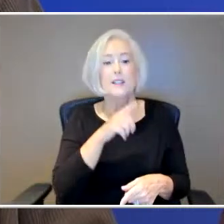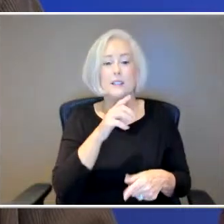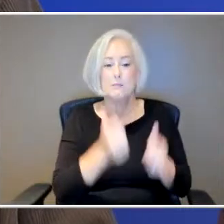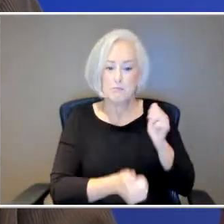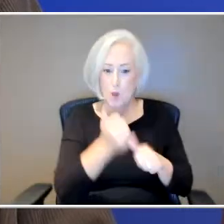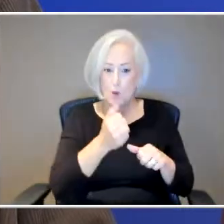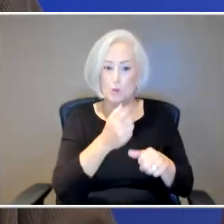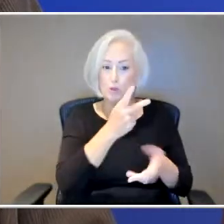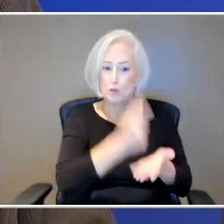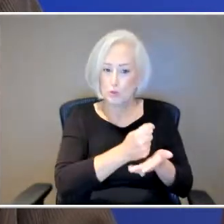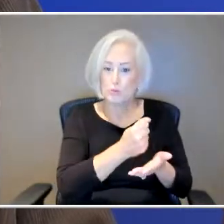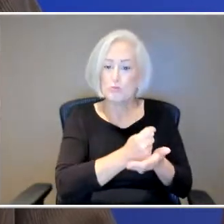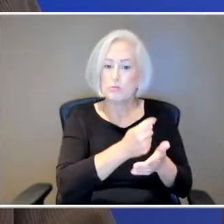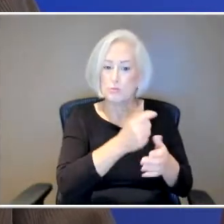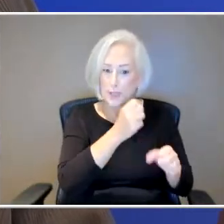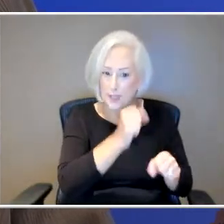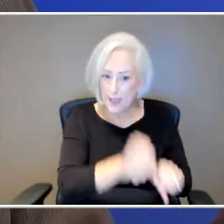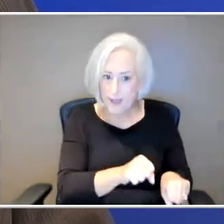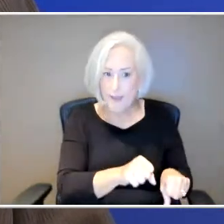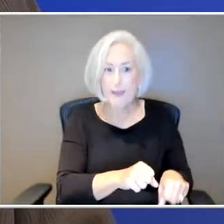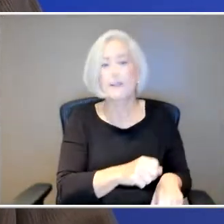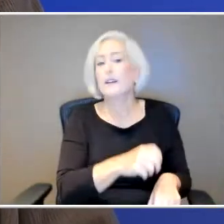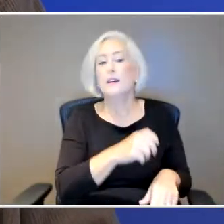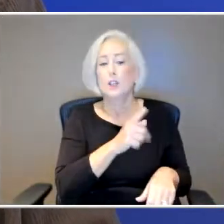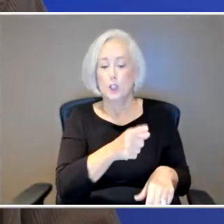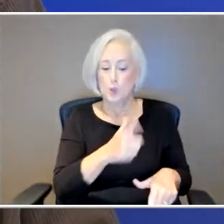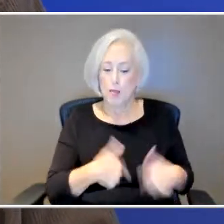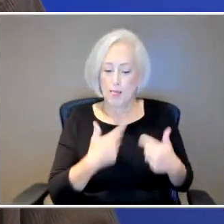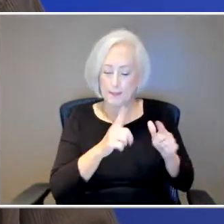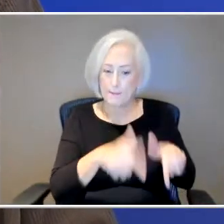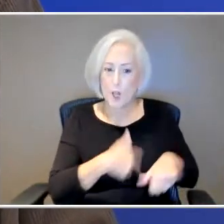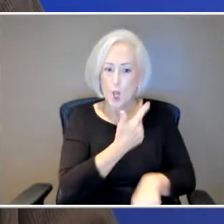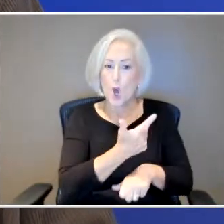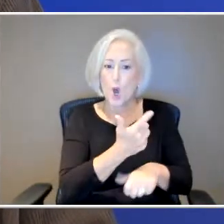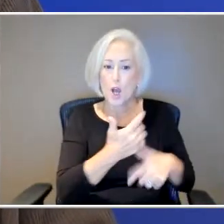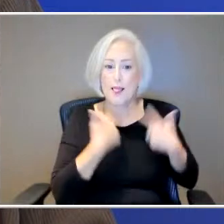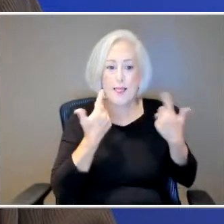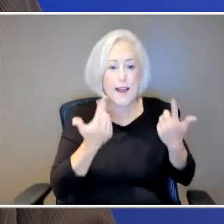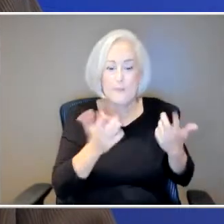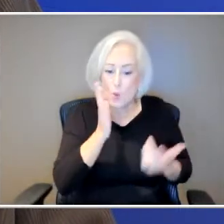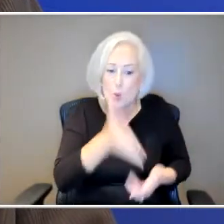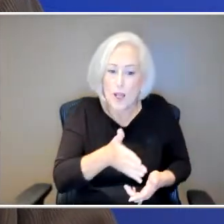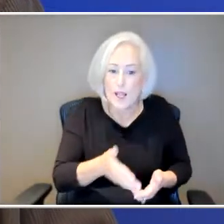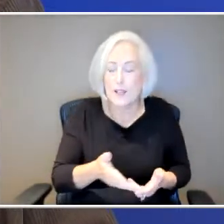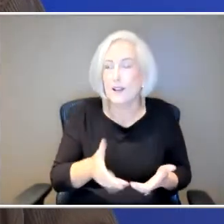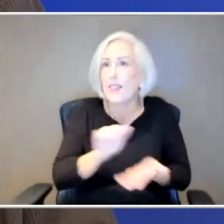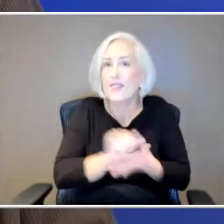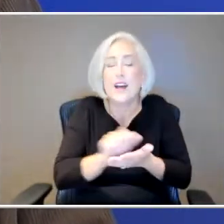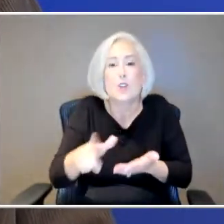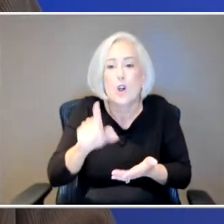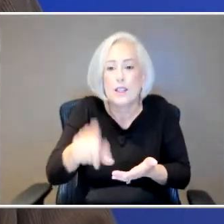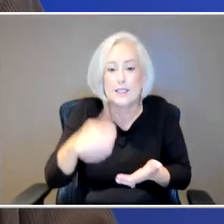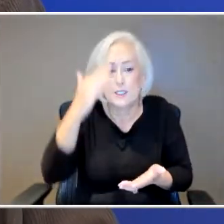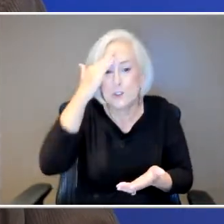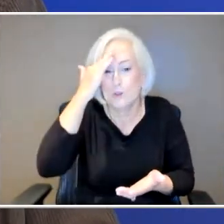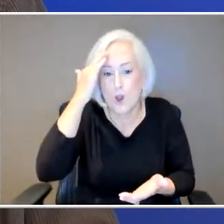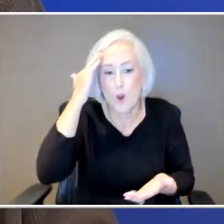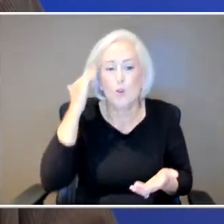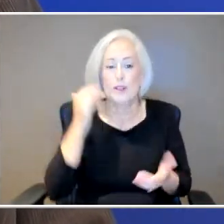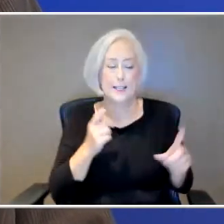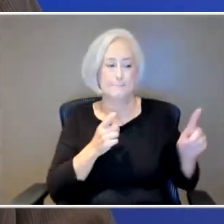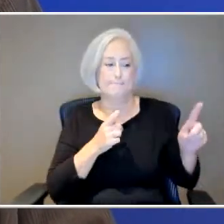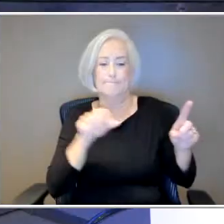to live a long, healthy life. And just to hear those confirming words, that's all I needed. Right. And I wasn't receiving that from where I was